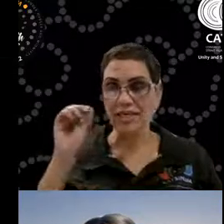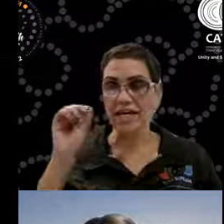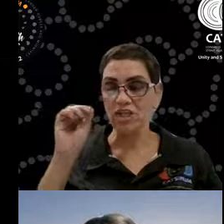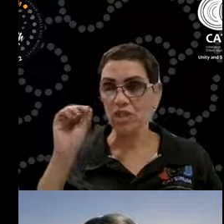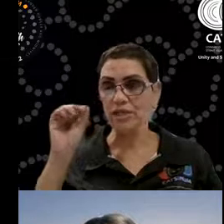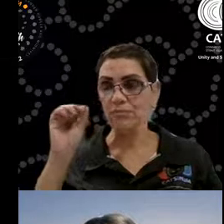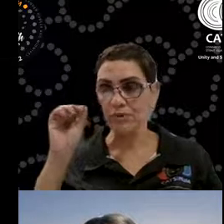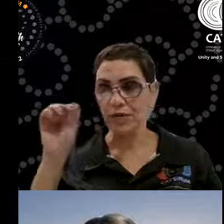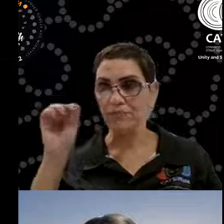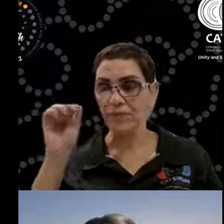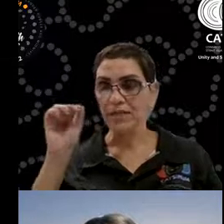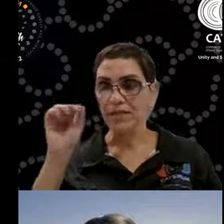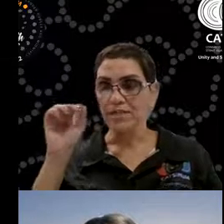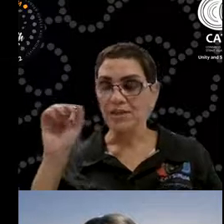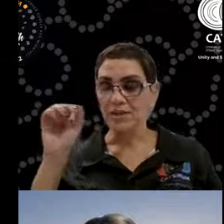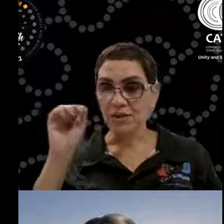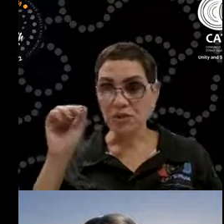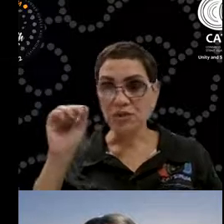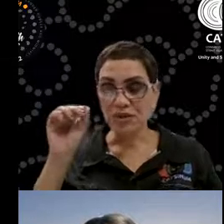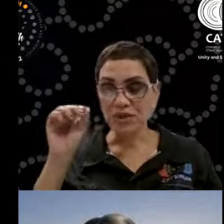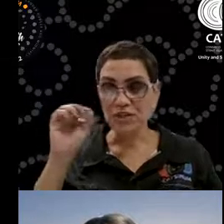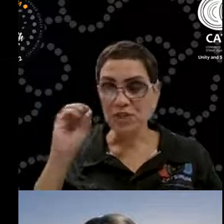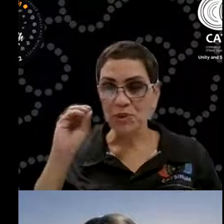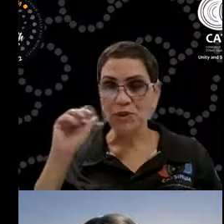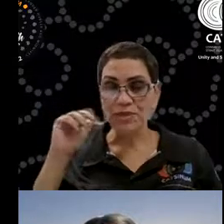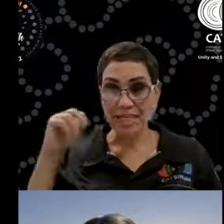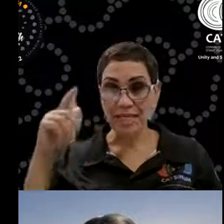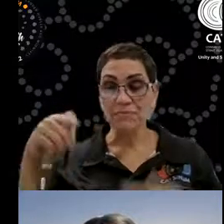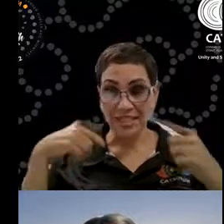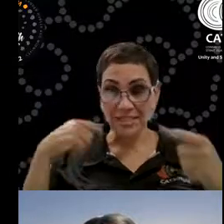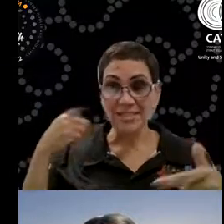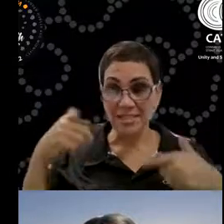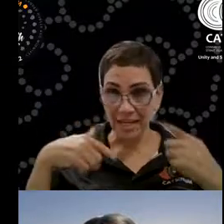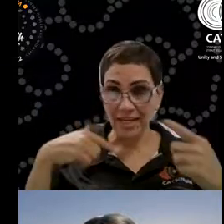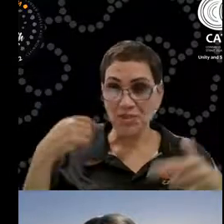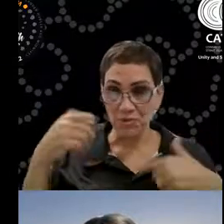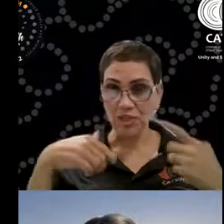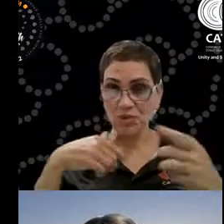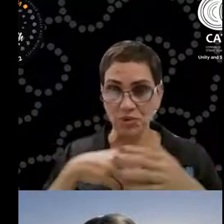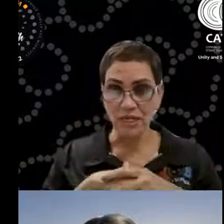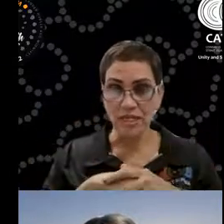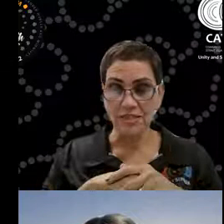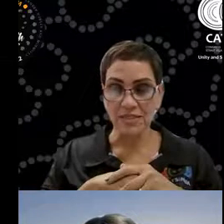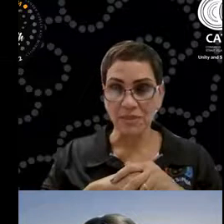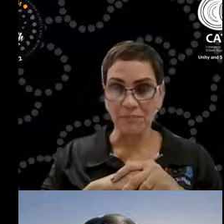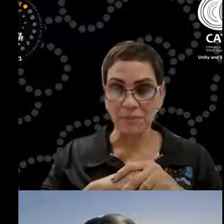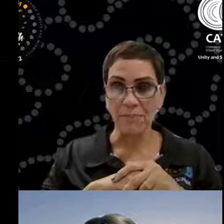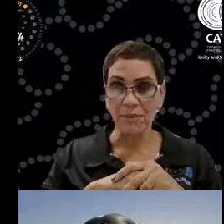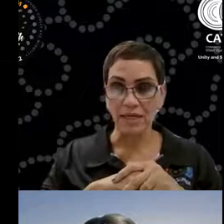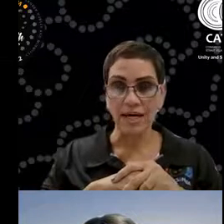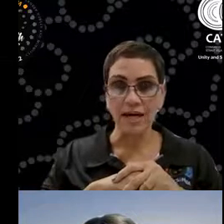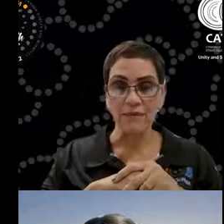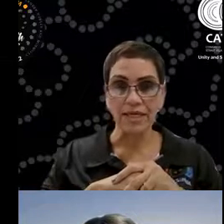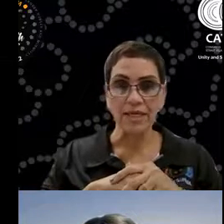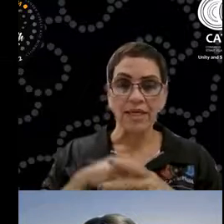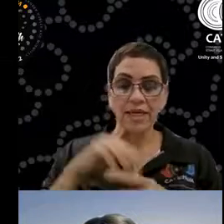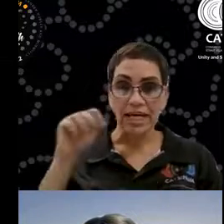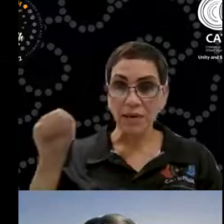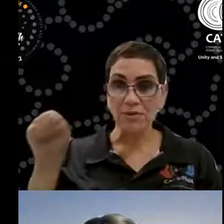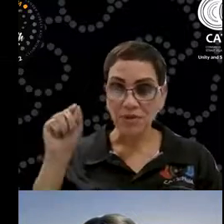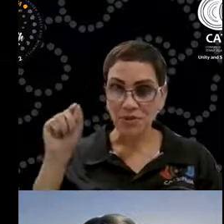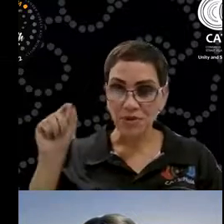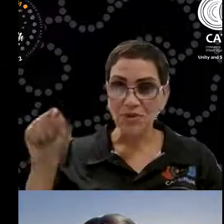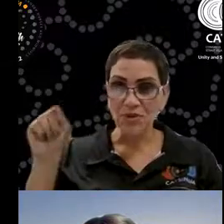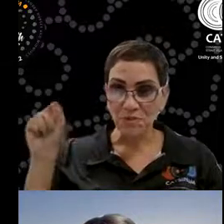cultural knowledge that they actually bring. So the cultural knowledge that we're attempting to start to raise your awareness with in